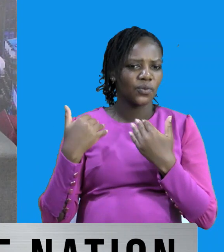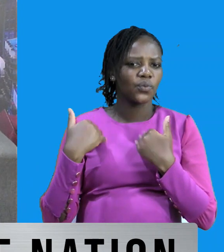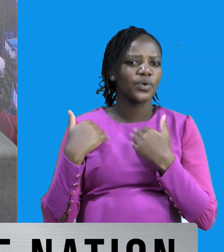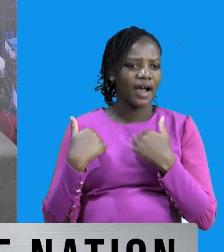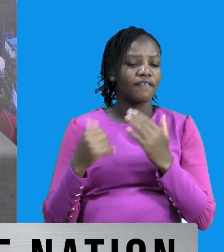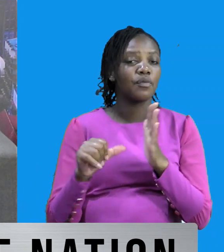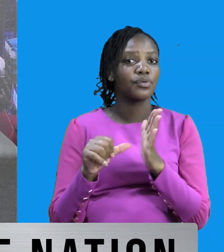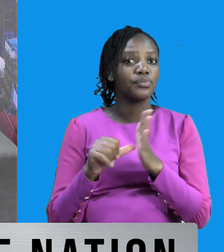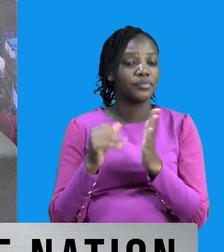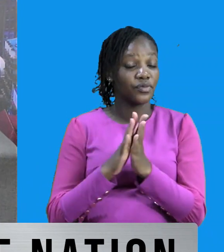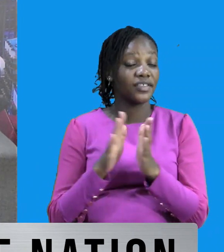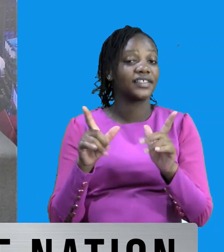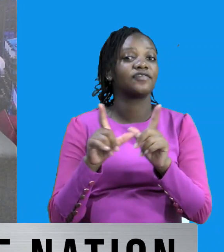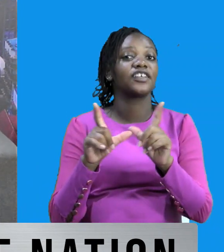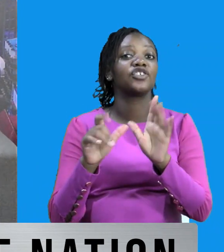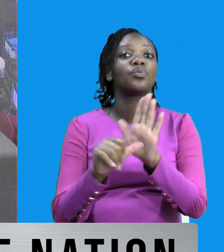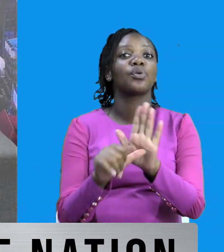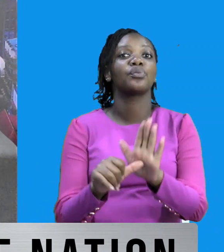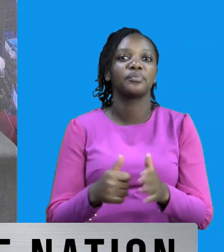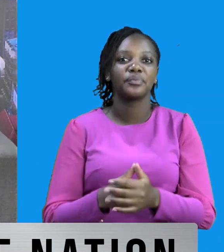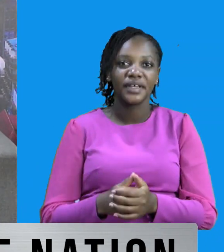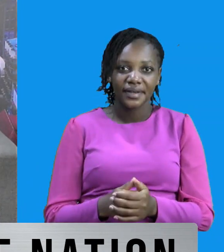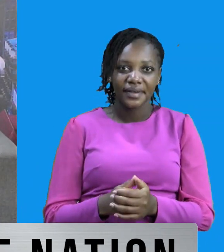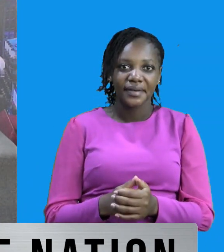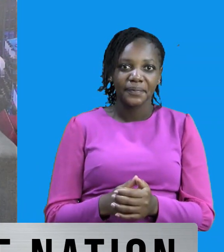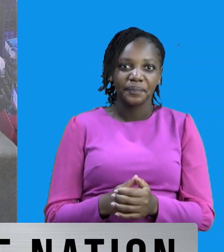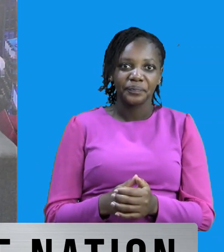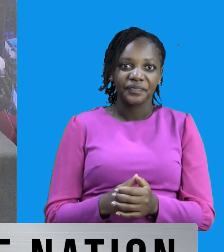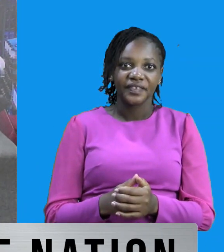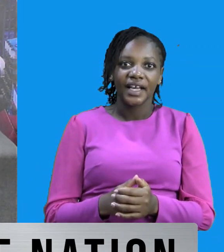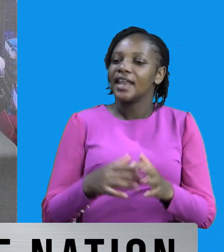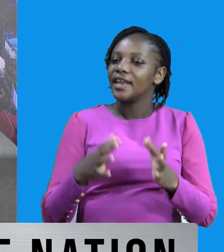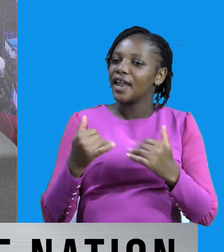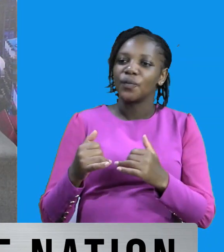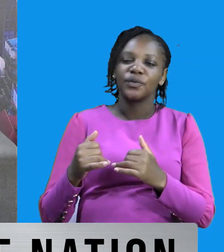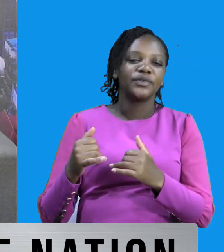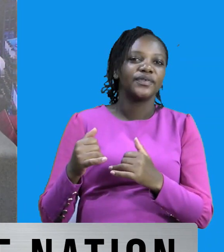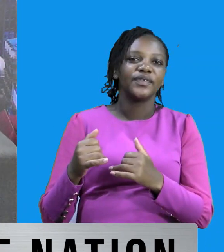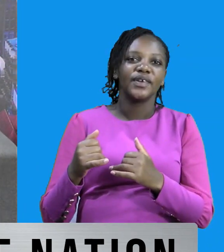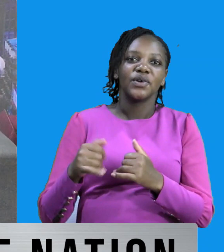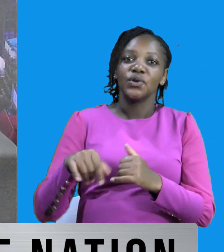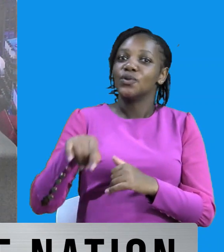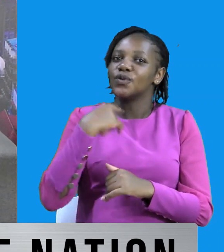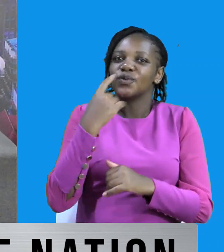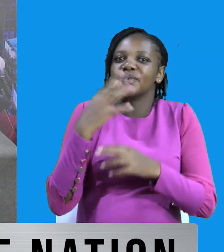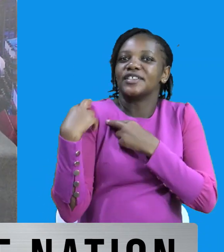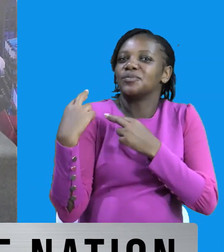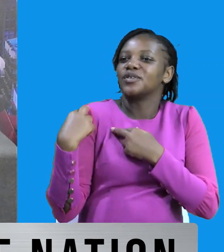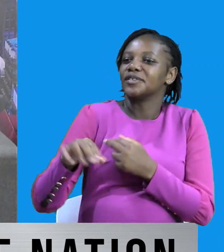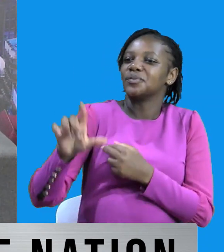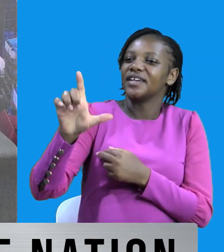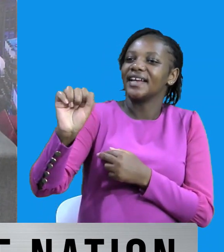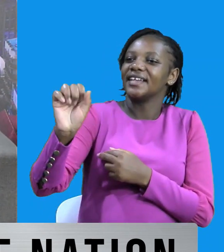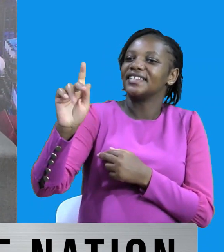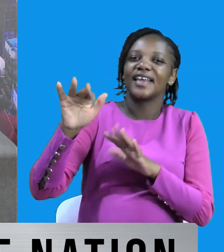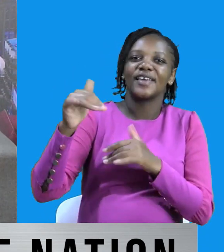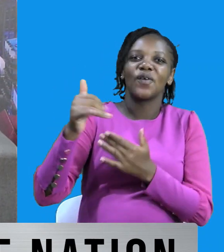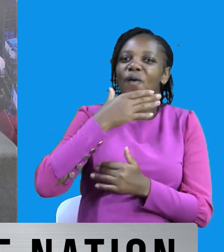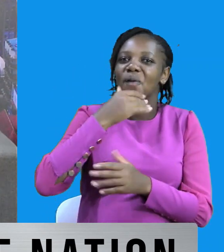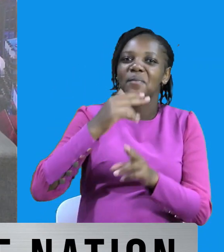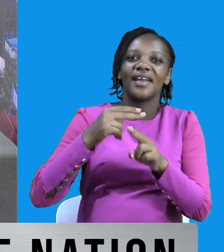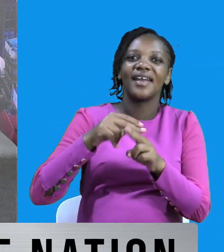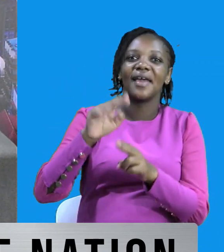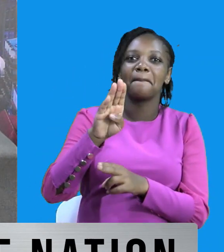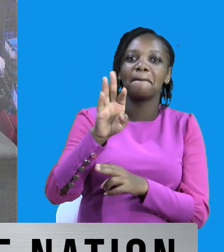in their certification process. You don't punish the messenger. Punish the message. So so it's really an issue that is building